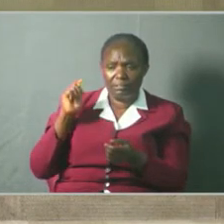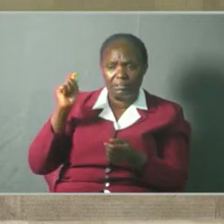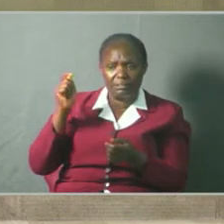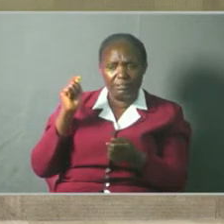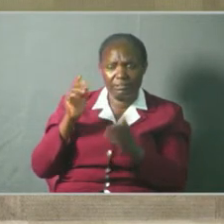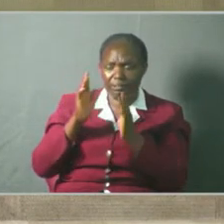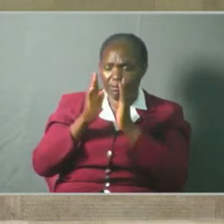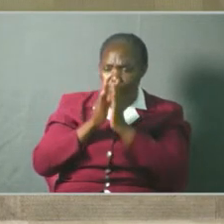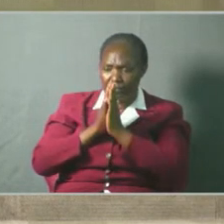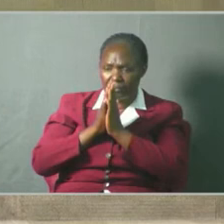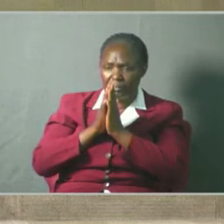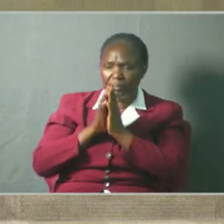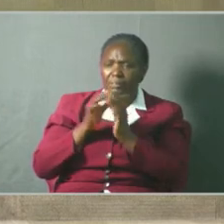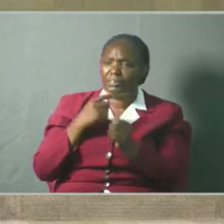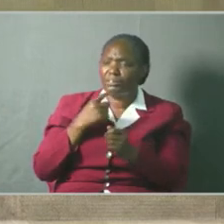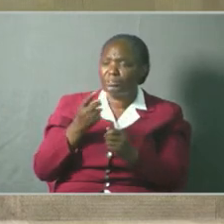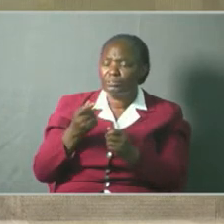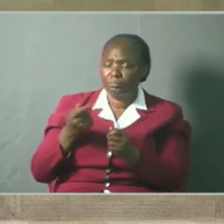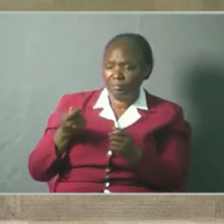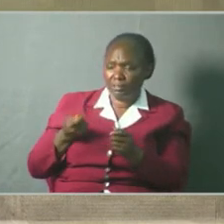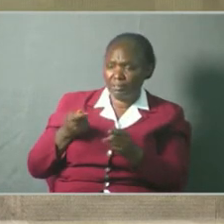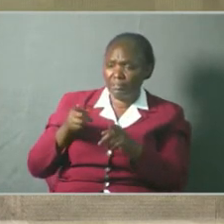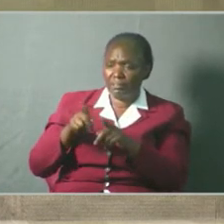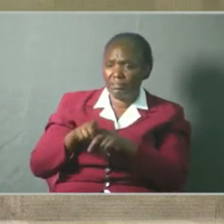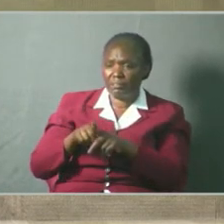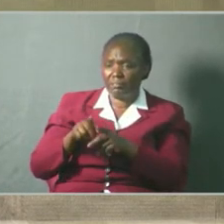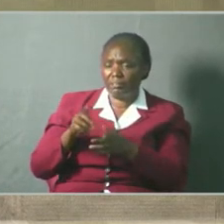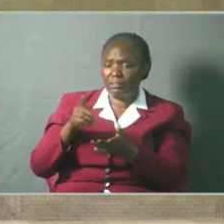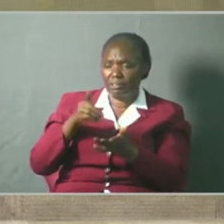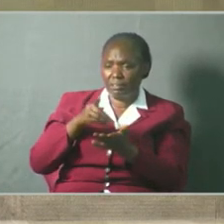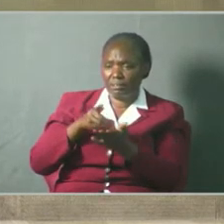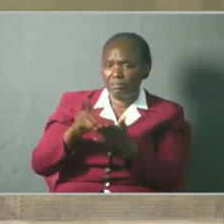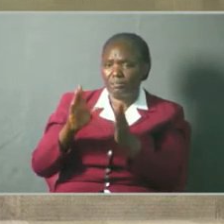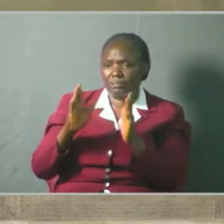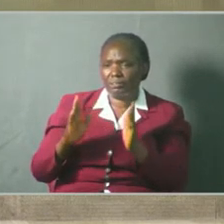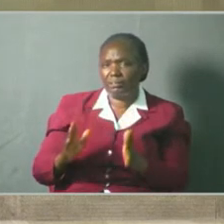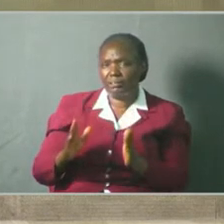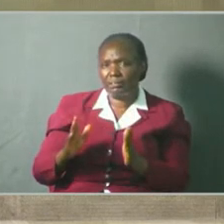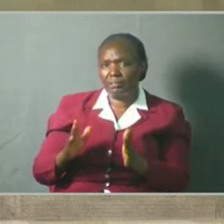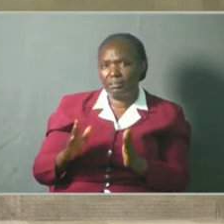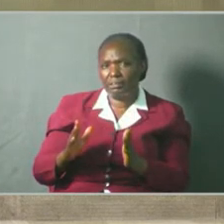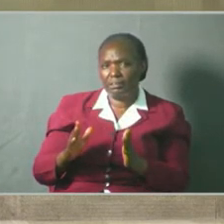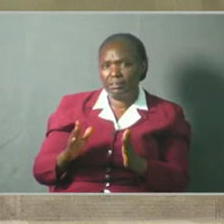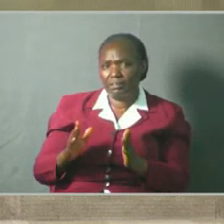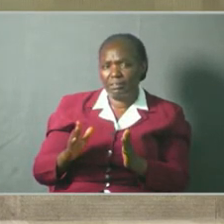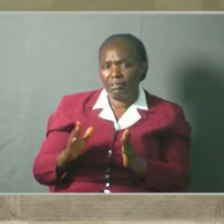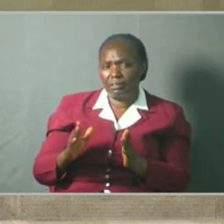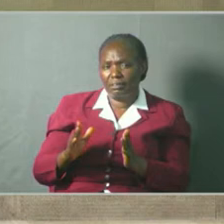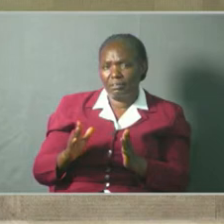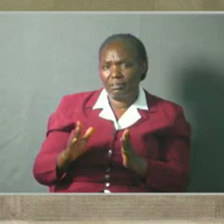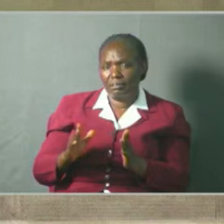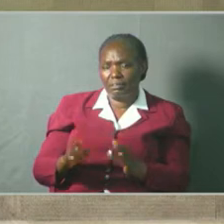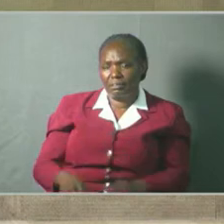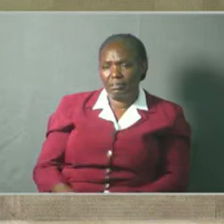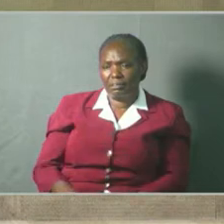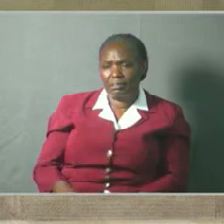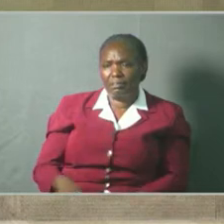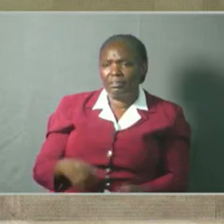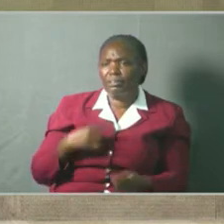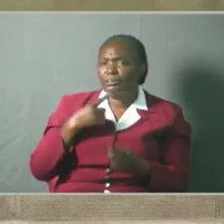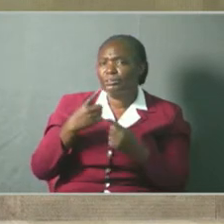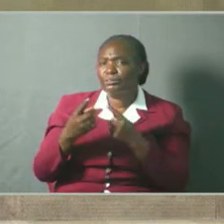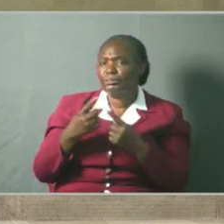sister, my sister is a doctor. So my sister is a doctor. She told my